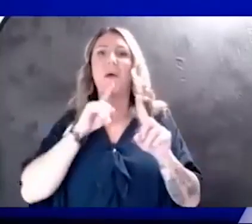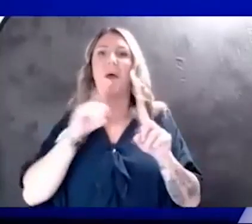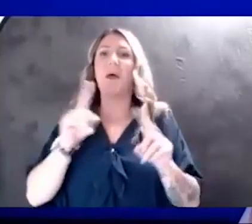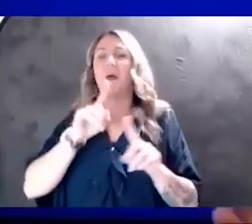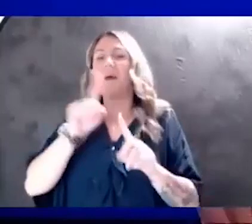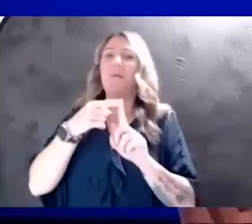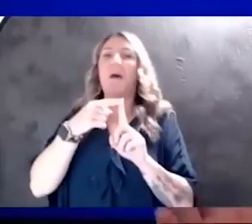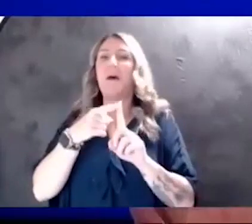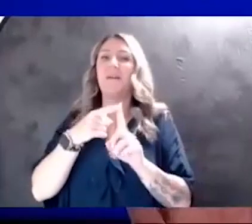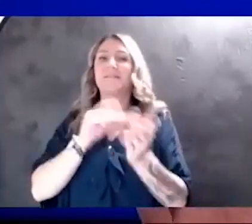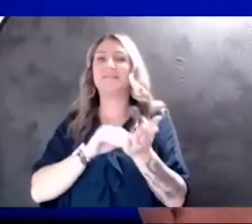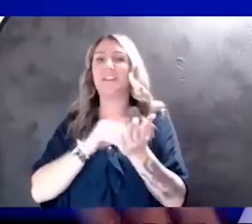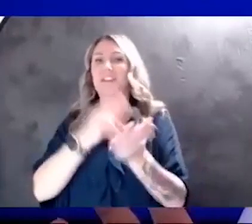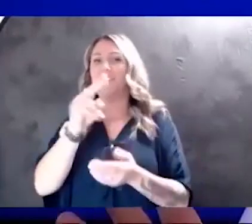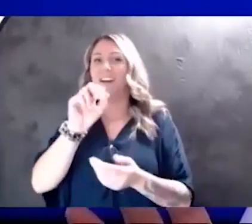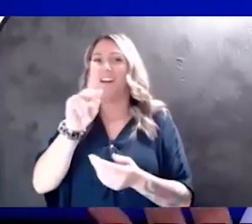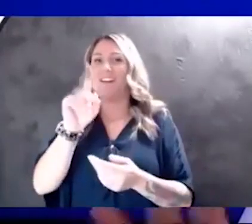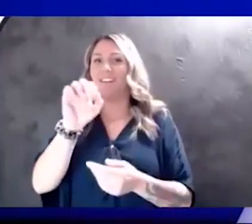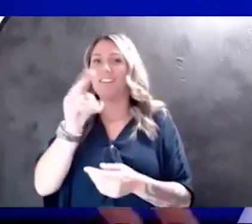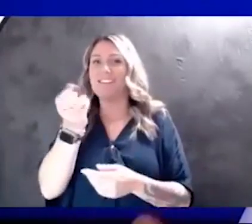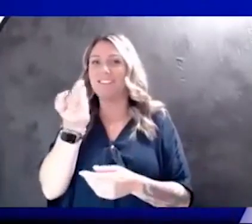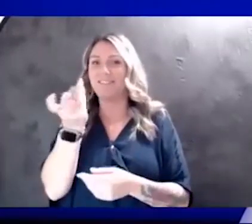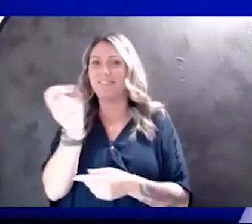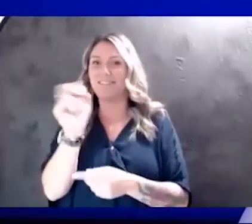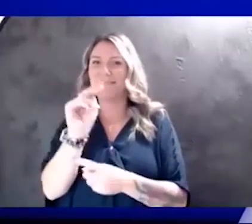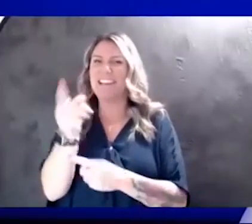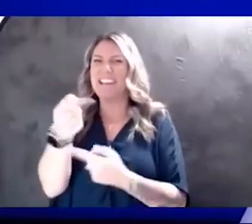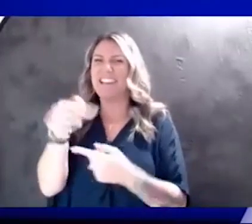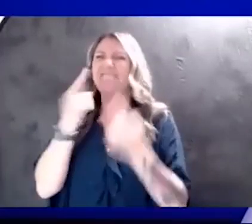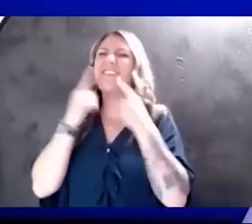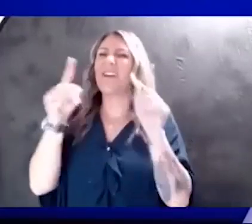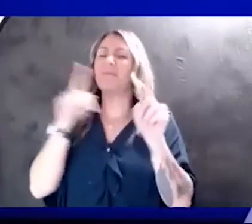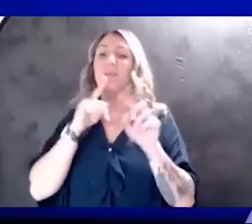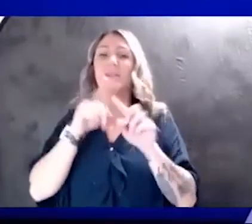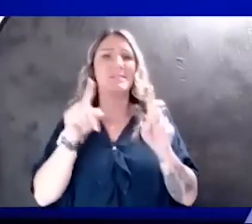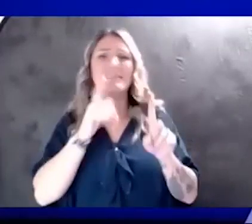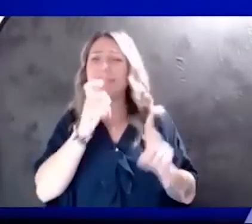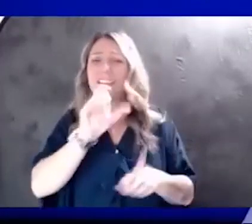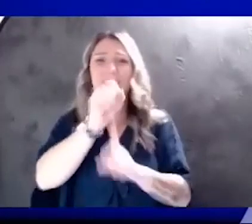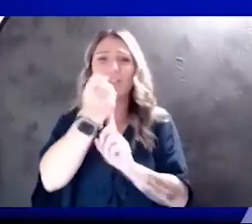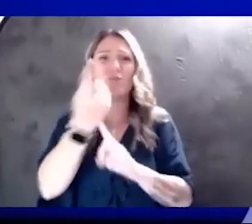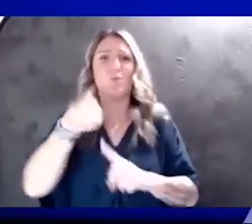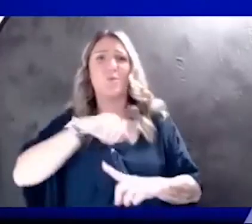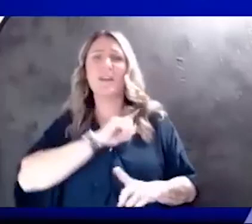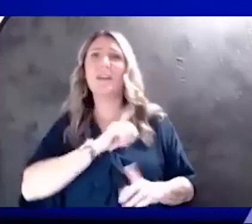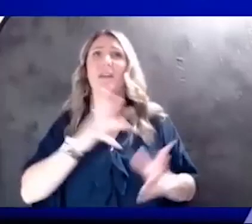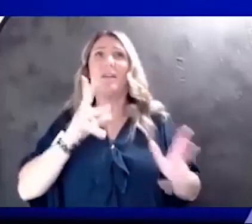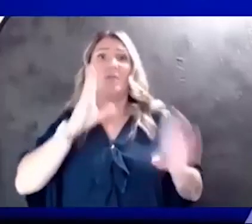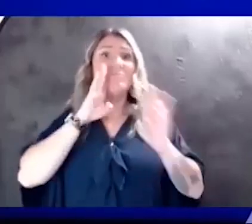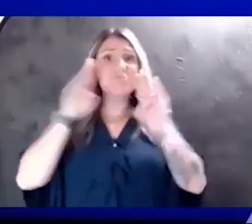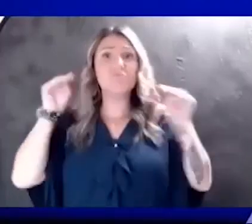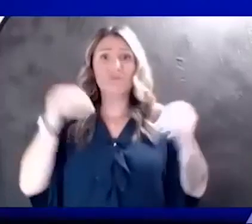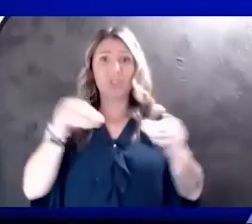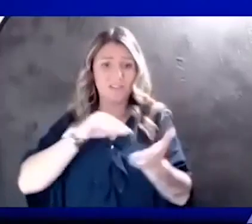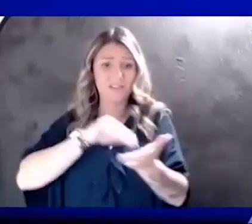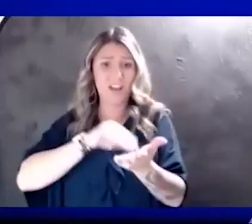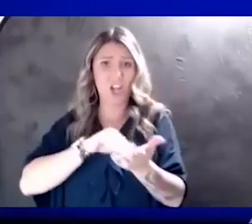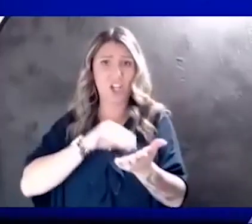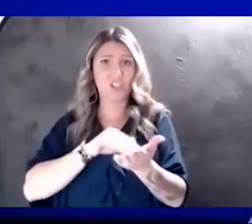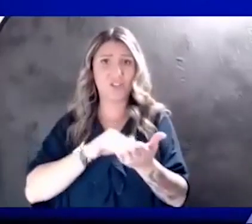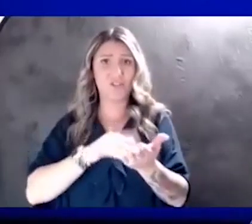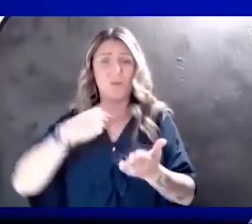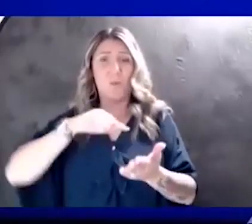famous. That just isn't the case. We are strictly, with physicians, we take oaths